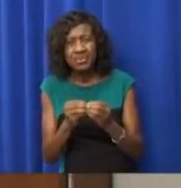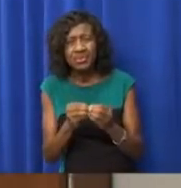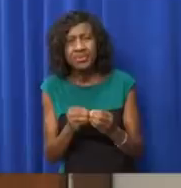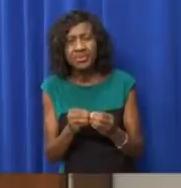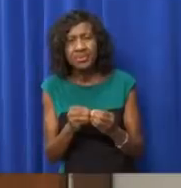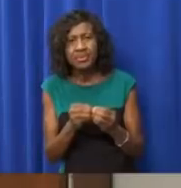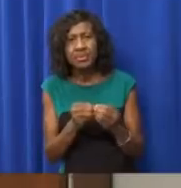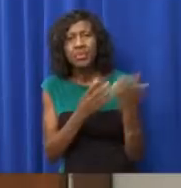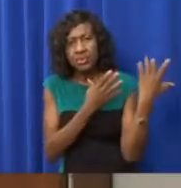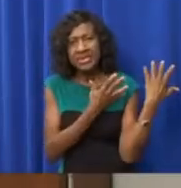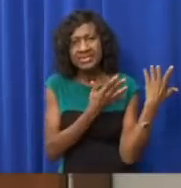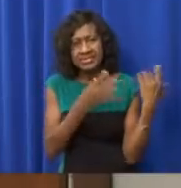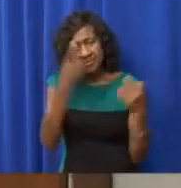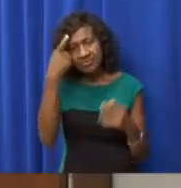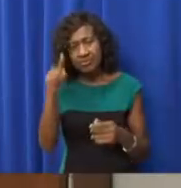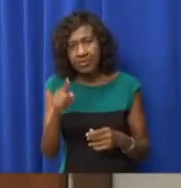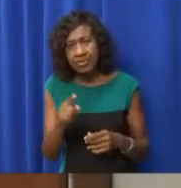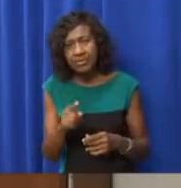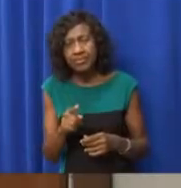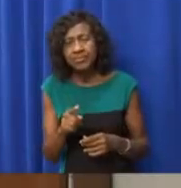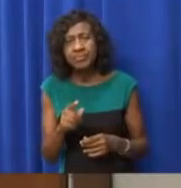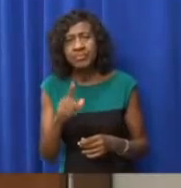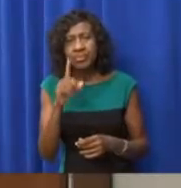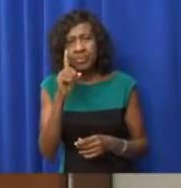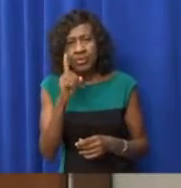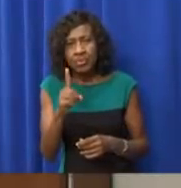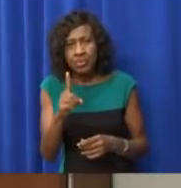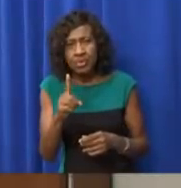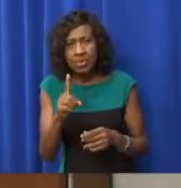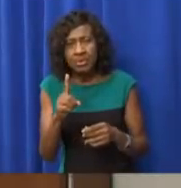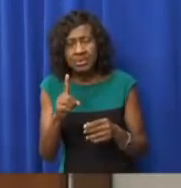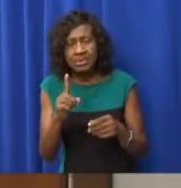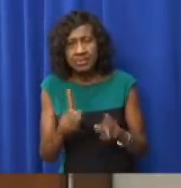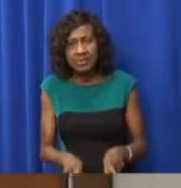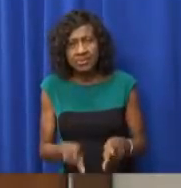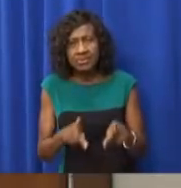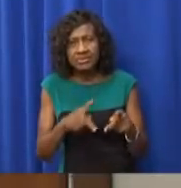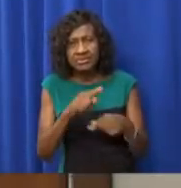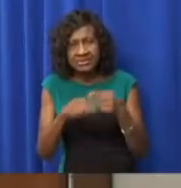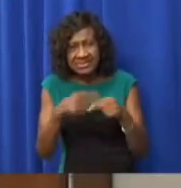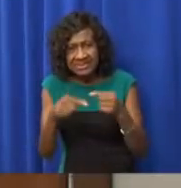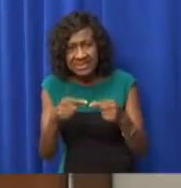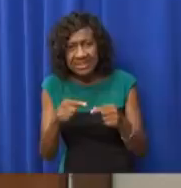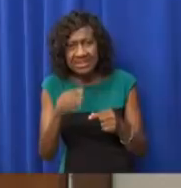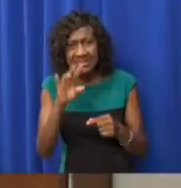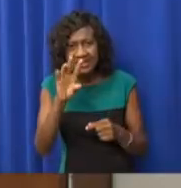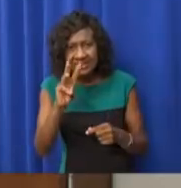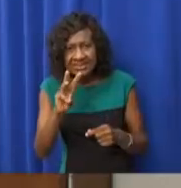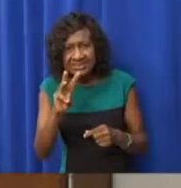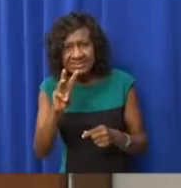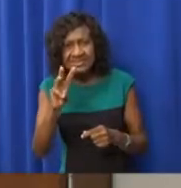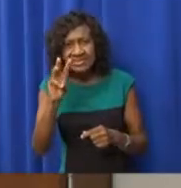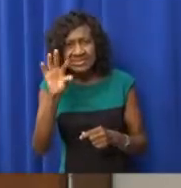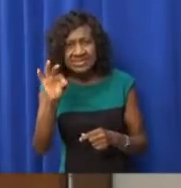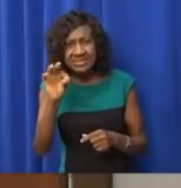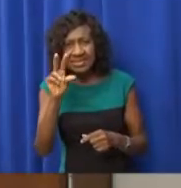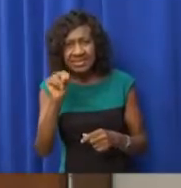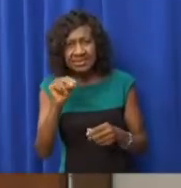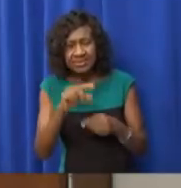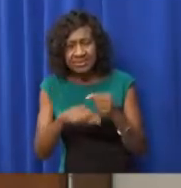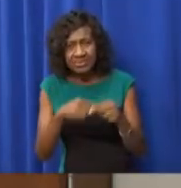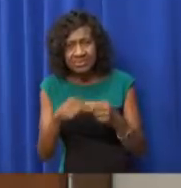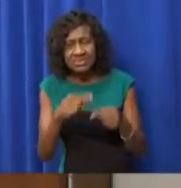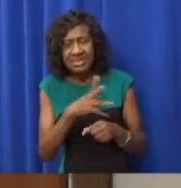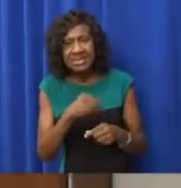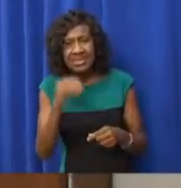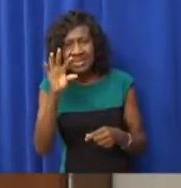Of those active cases, we have 1 that's symptomatic, 69 asymptomatic, and 93